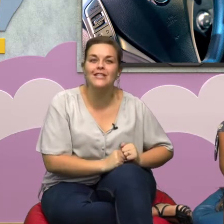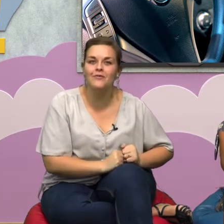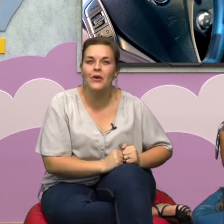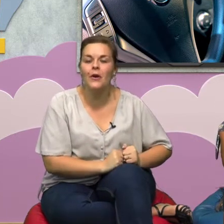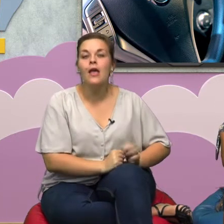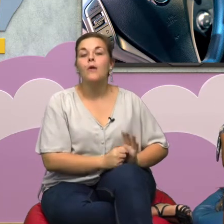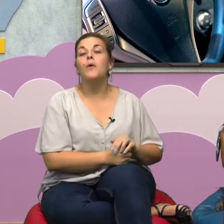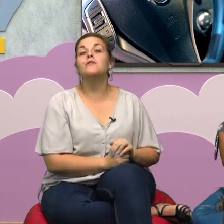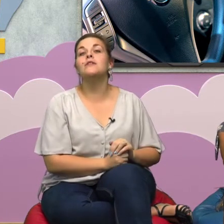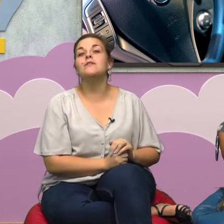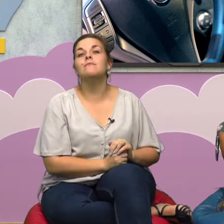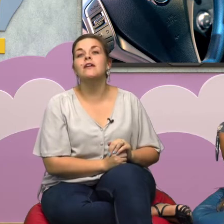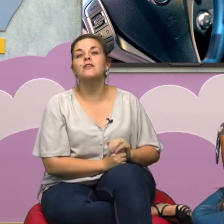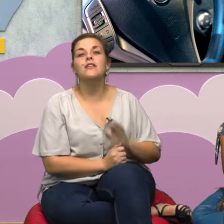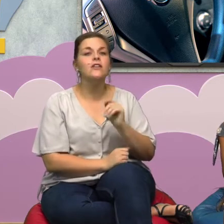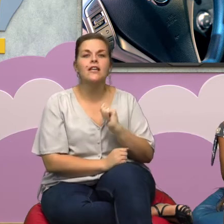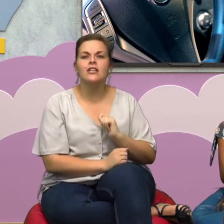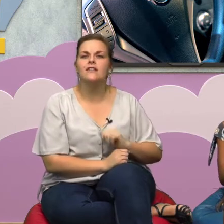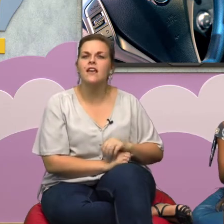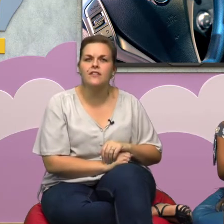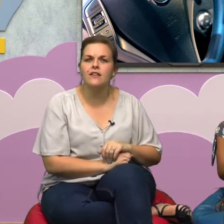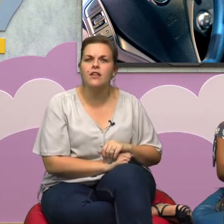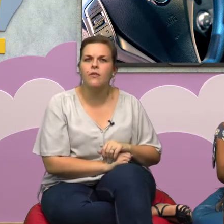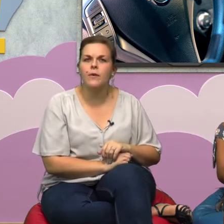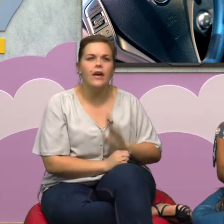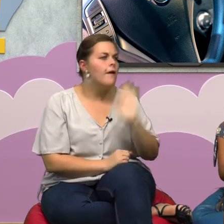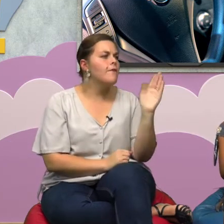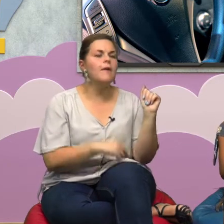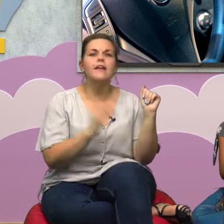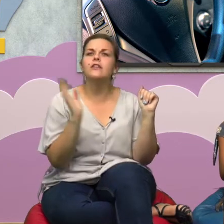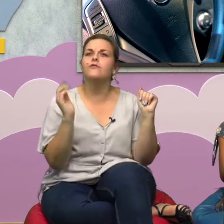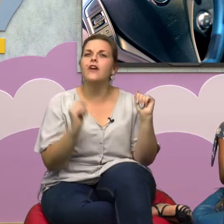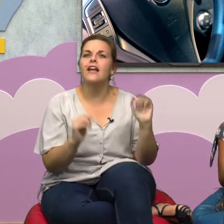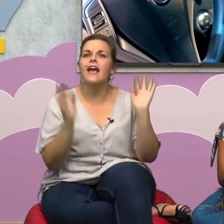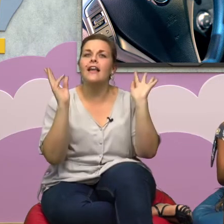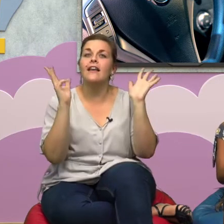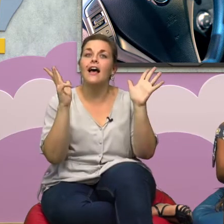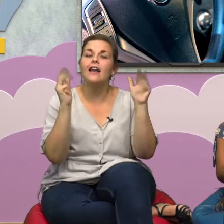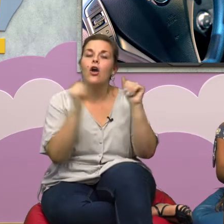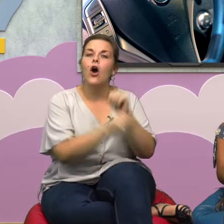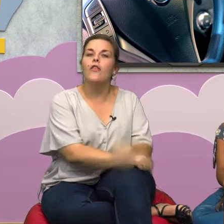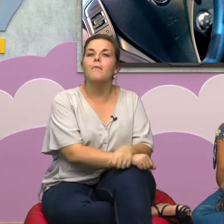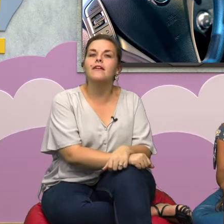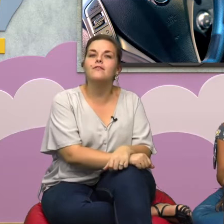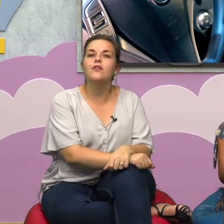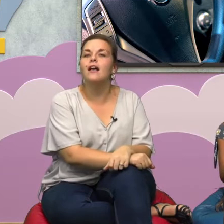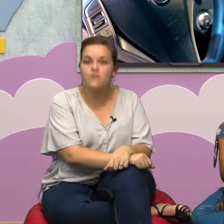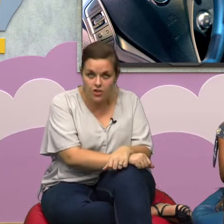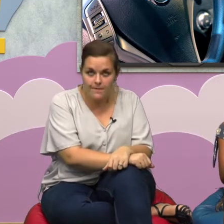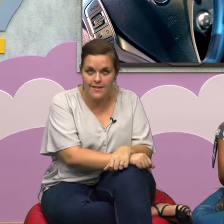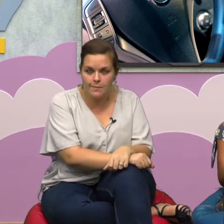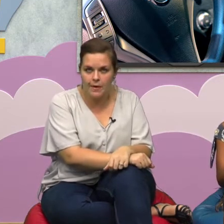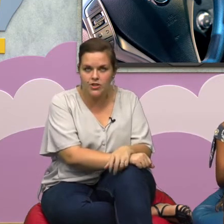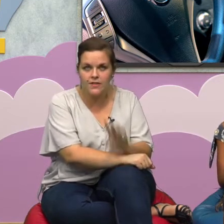just for you. We also need to remind you that you can catch us every single day of the week from Monday to Friday at 9 on the MyZone and